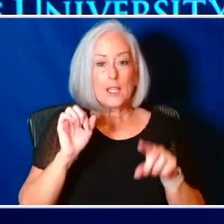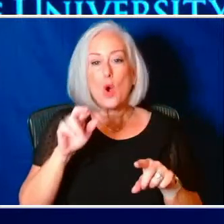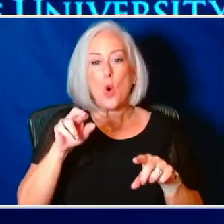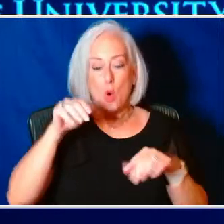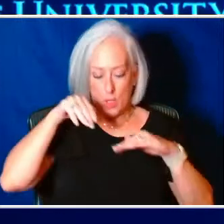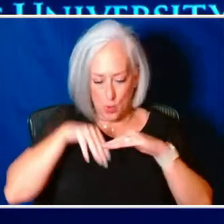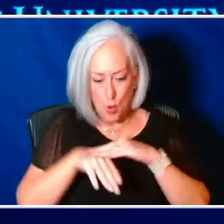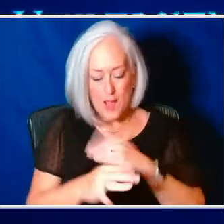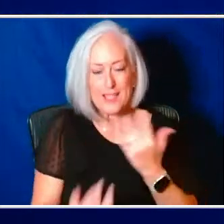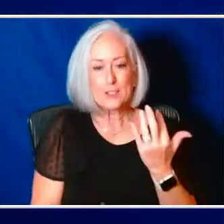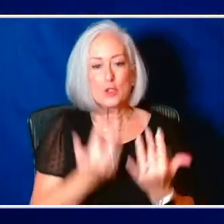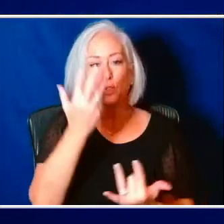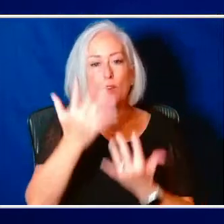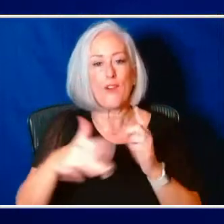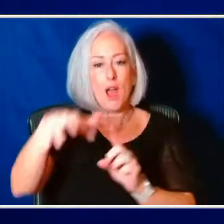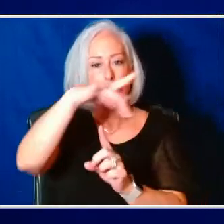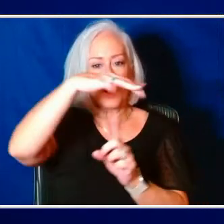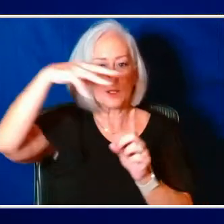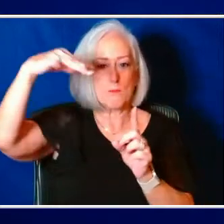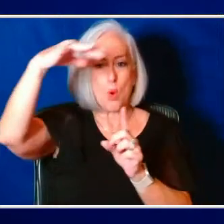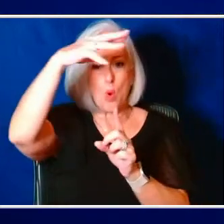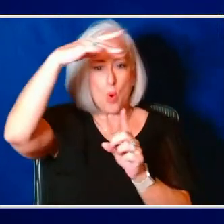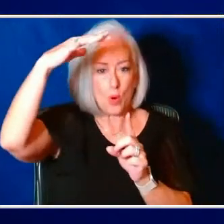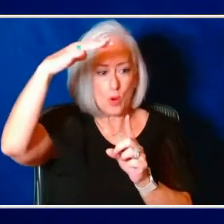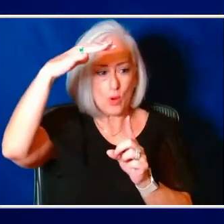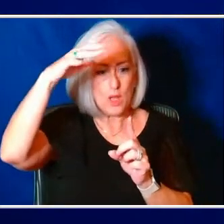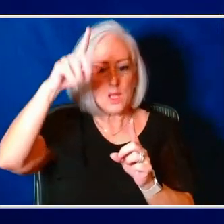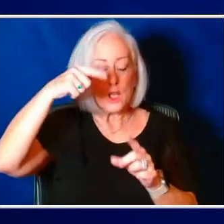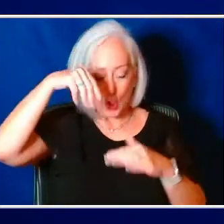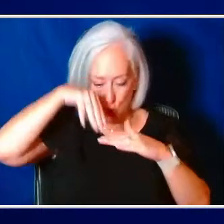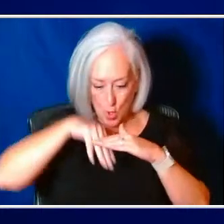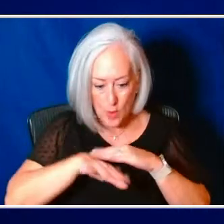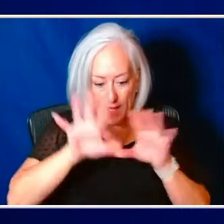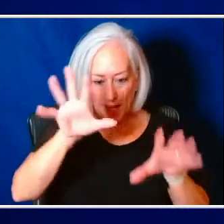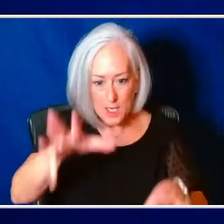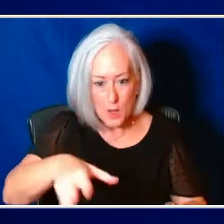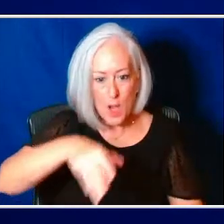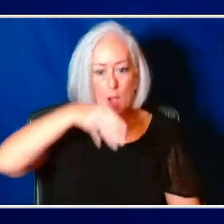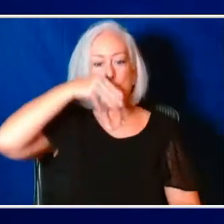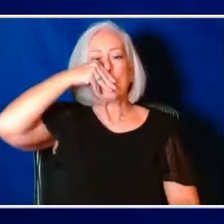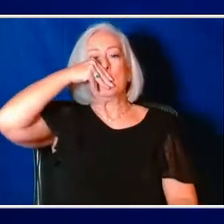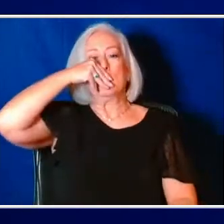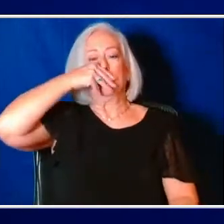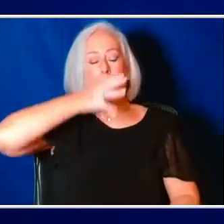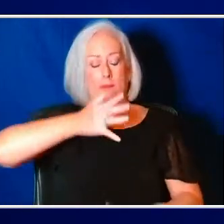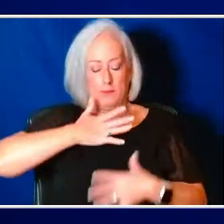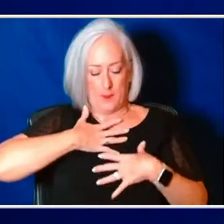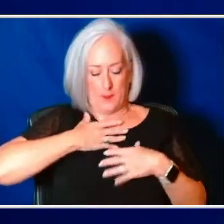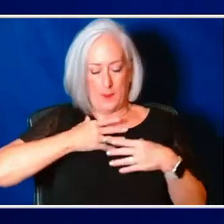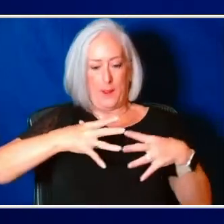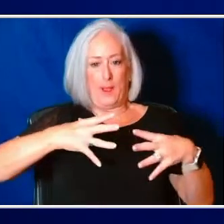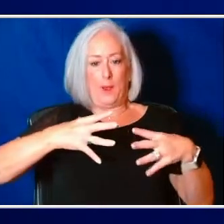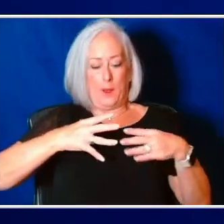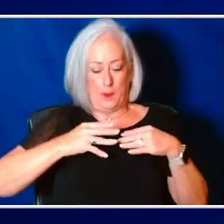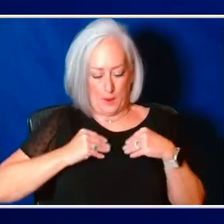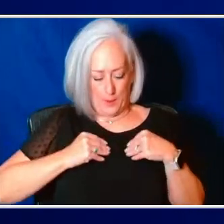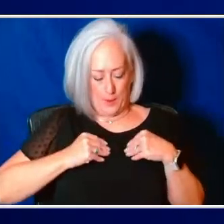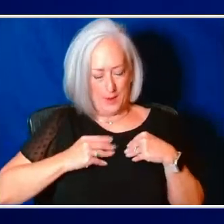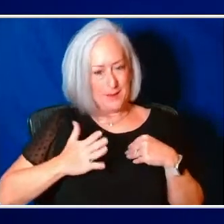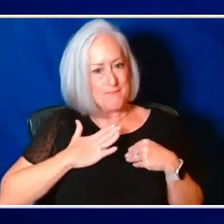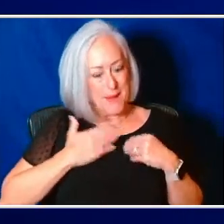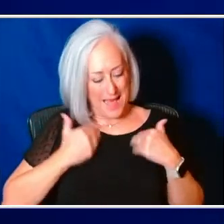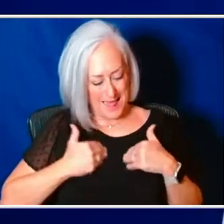things and think about the stuff you're breathing in, and then ask yourself, why would my lungs like it when I breathe it in from